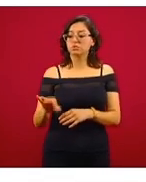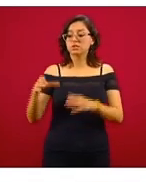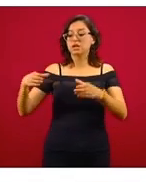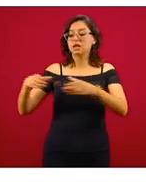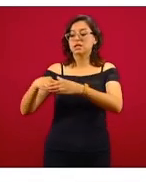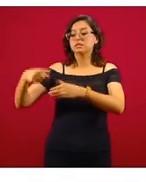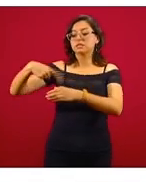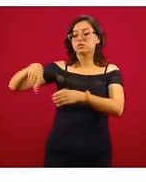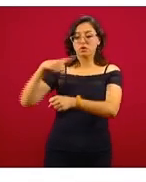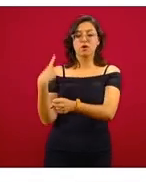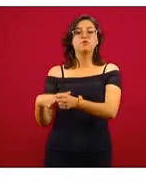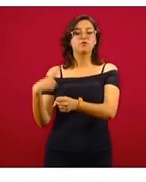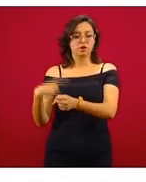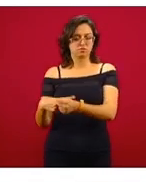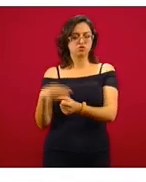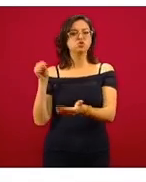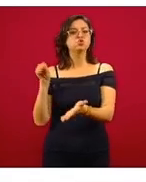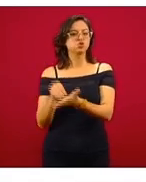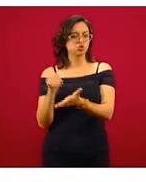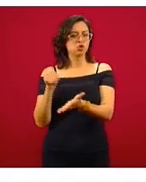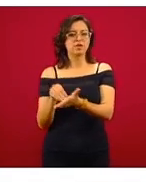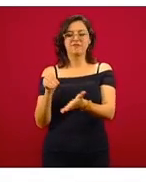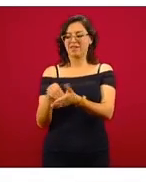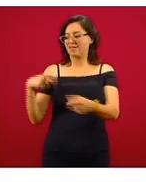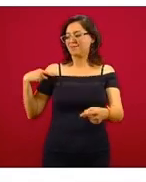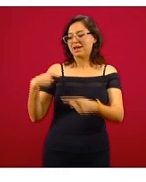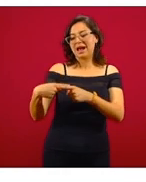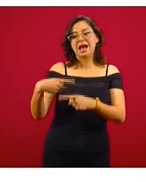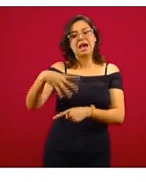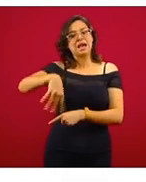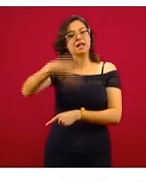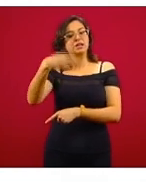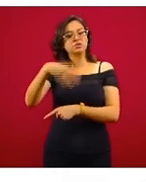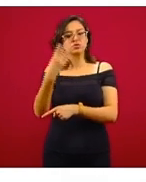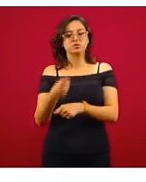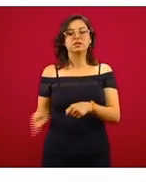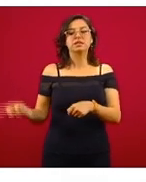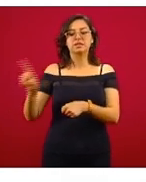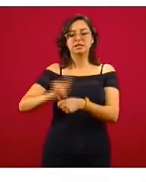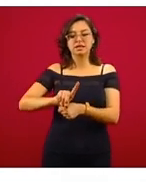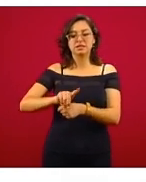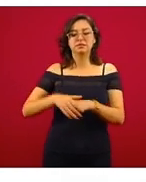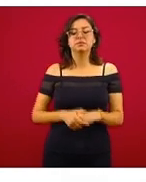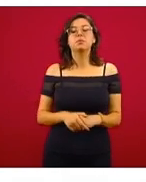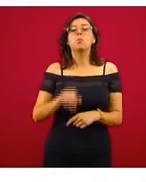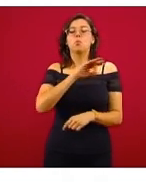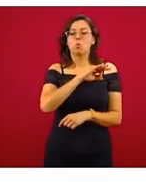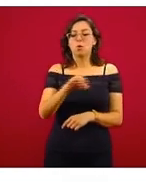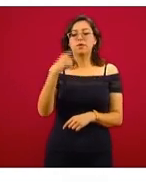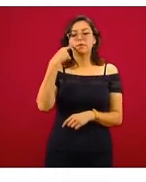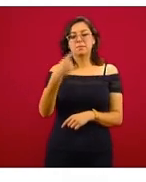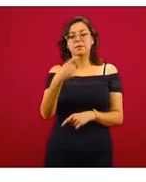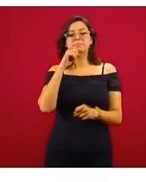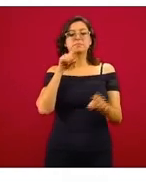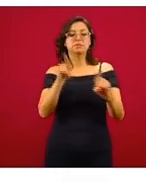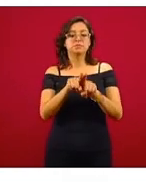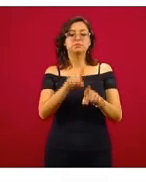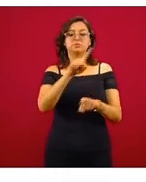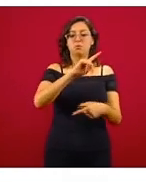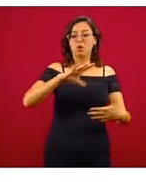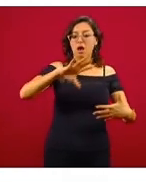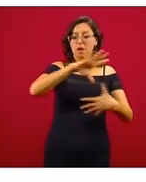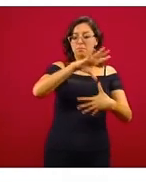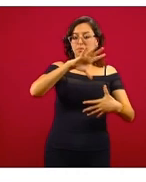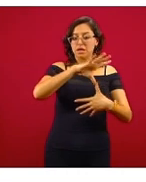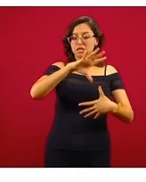we continue to see that 33% de only los a casos third of confirmados the en los total últimos number of 14 cases días. worldwide Y is podemos ver currently cómo la active. región de las So the active